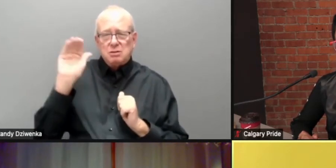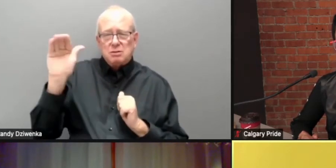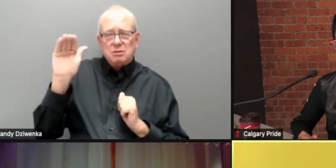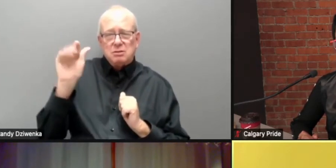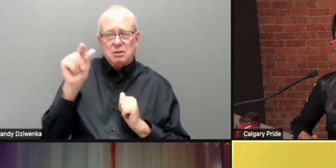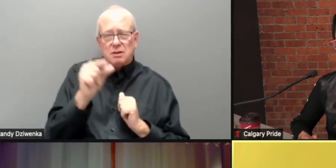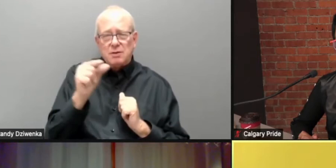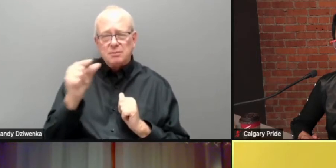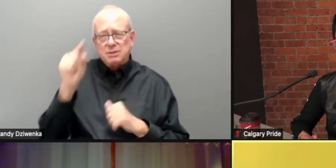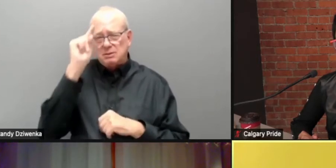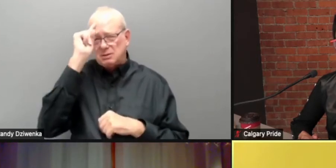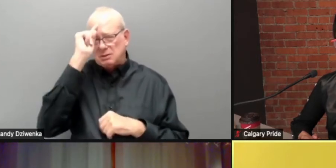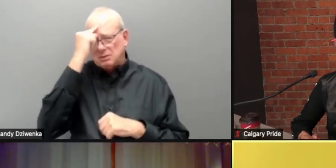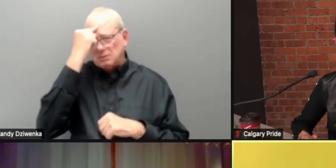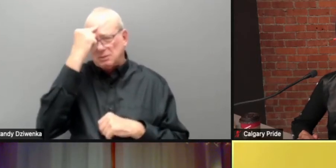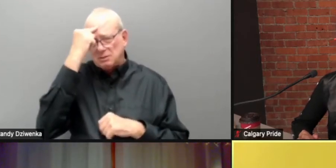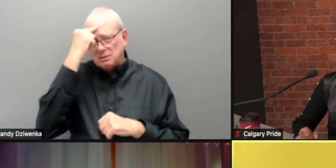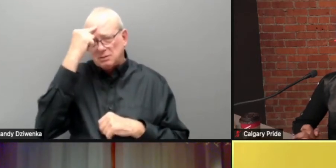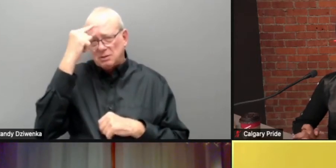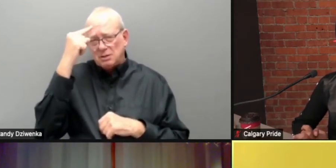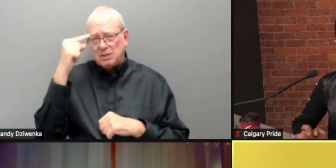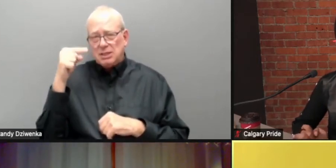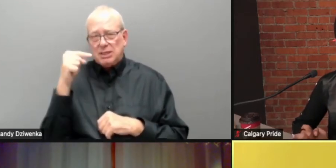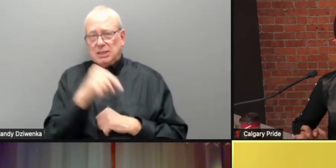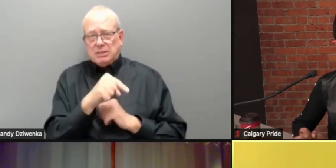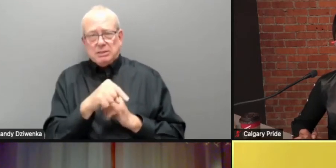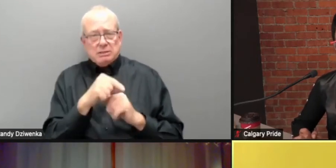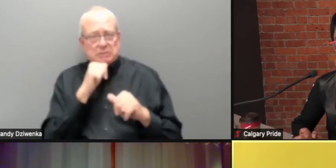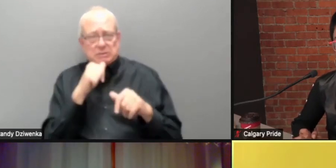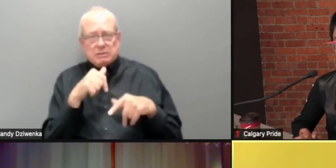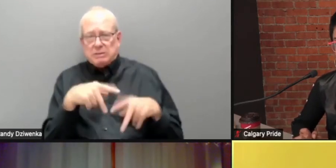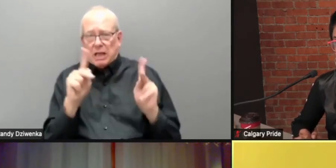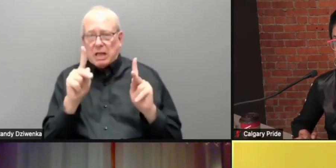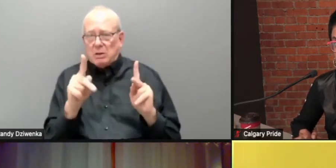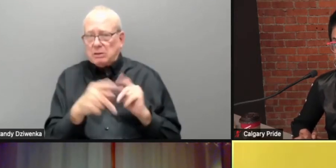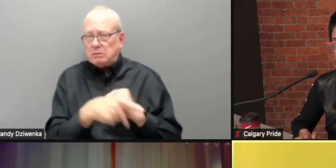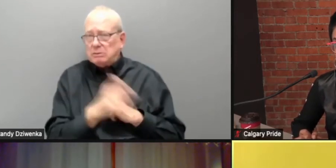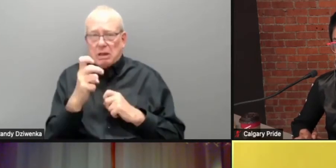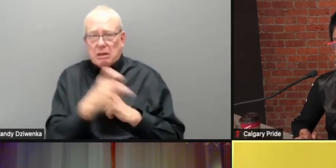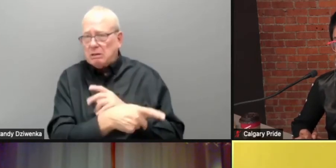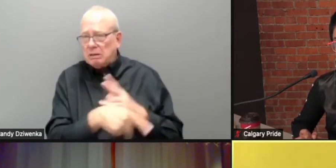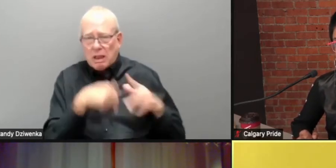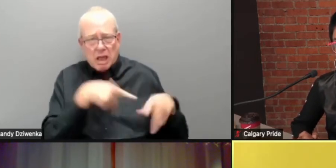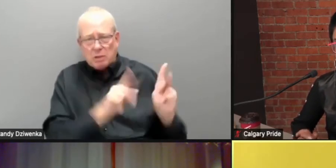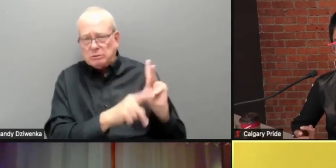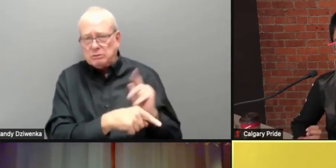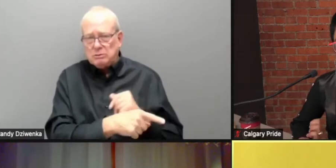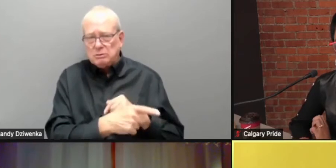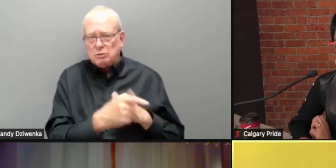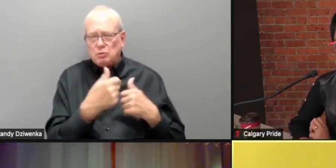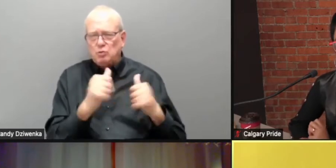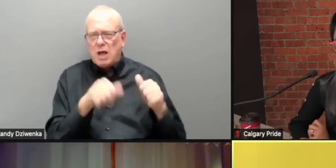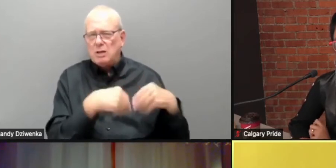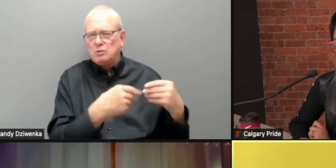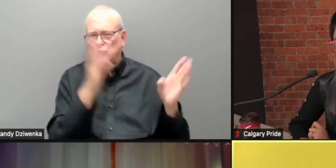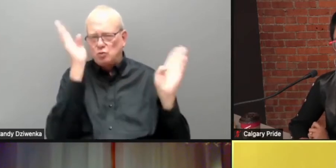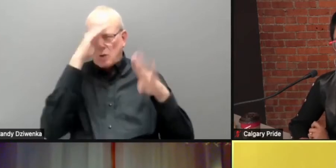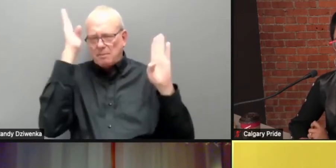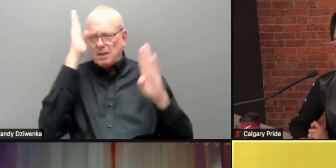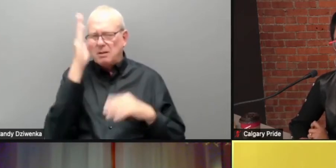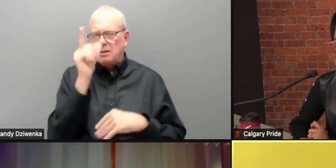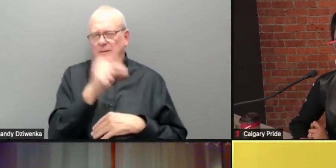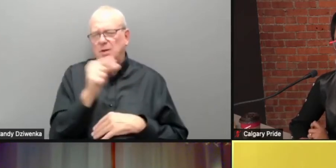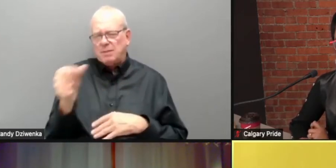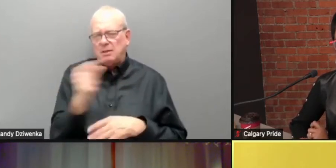with regards to Lakshya Trust, the organization which for the LGBT community. So I was